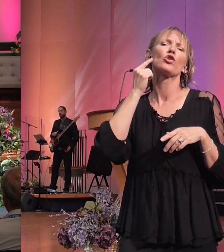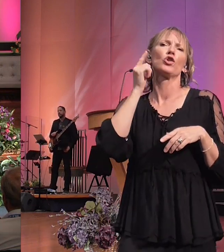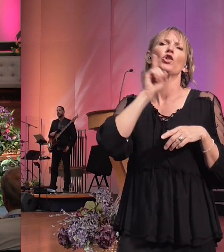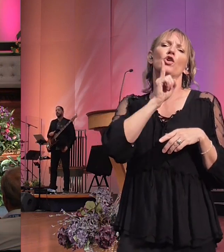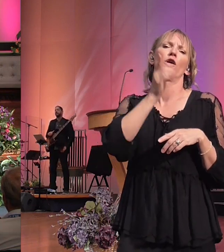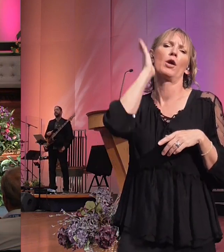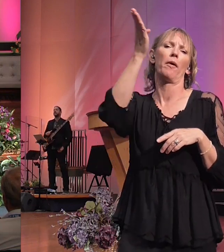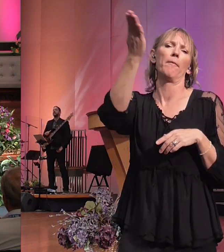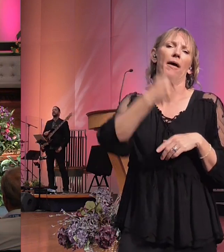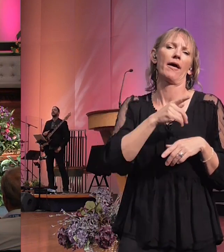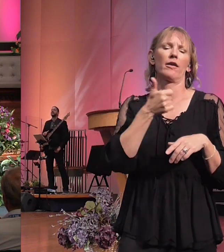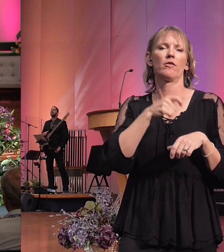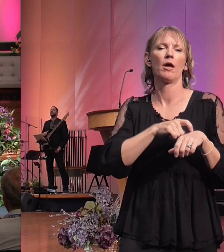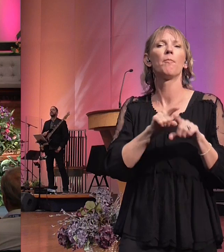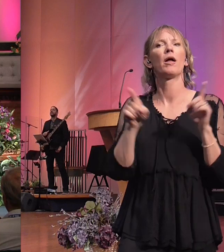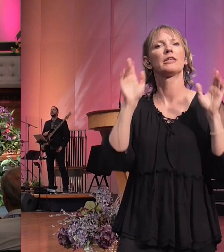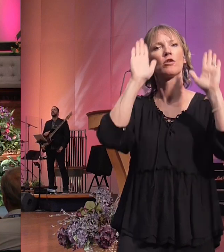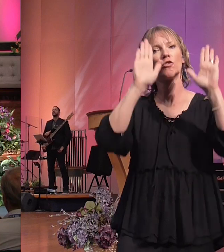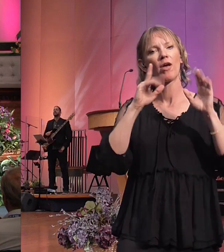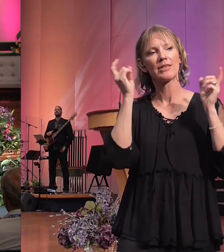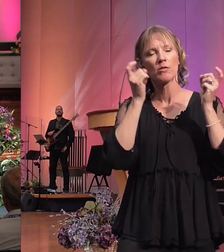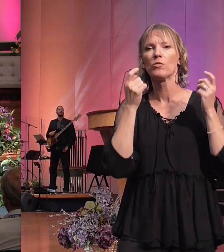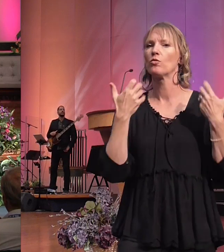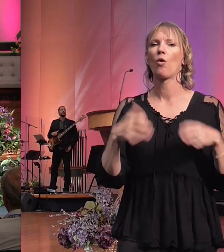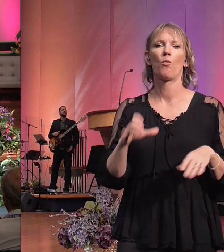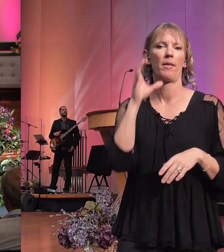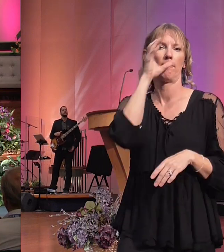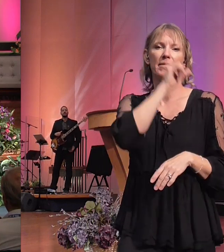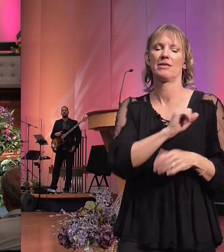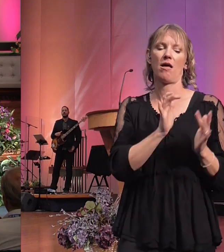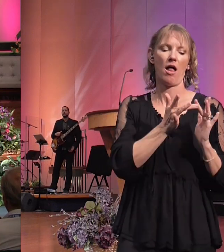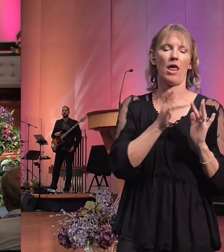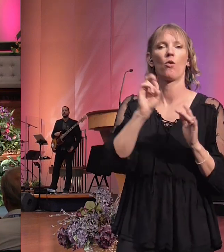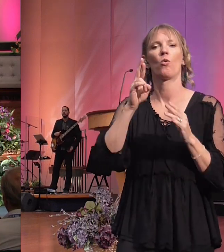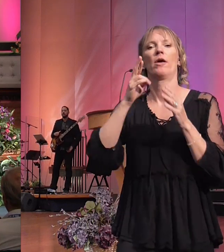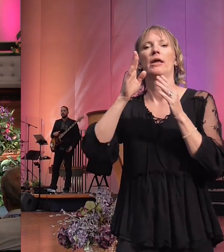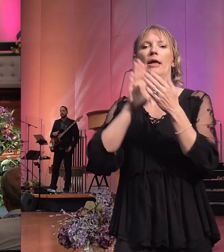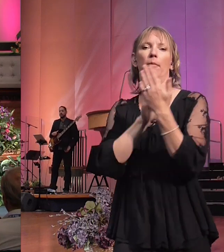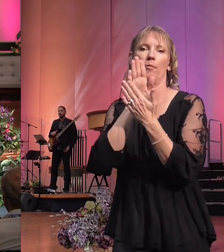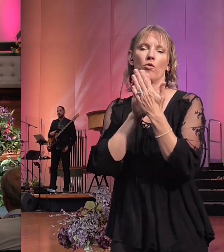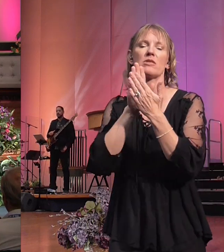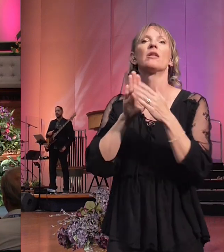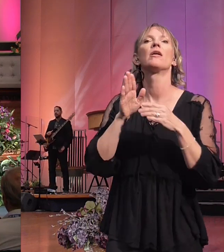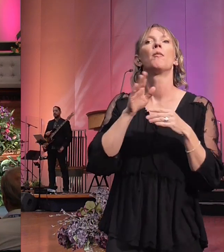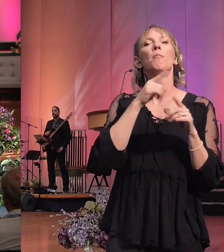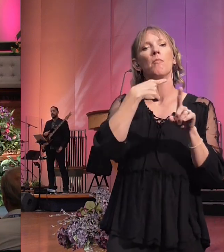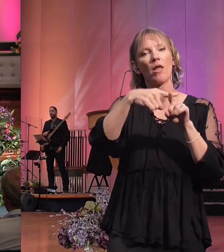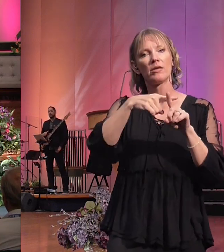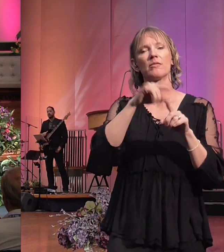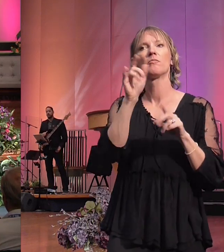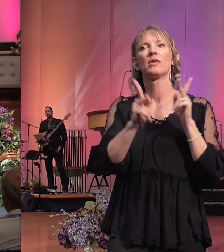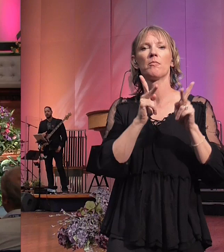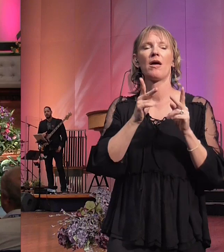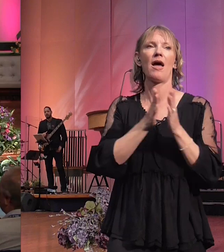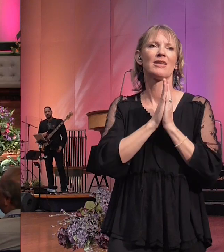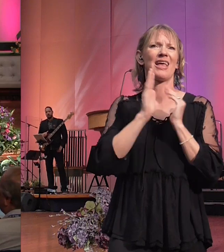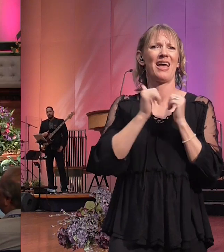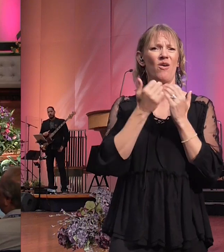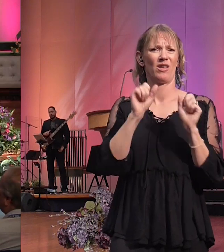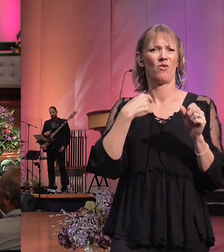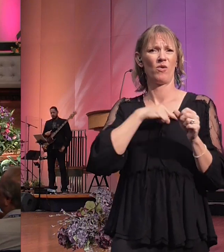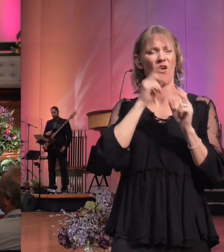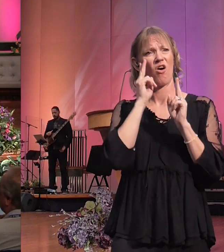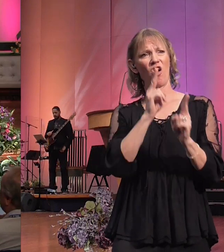time. But it's a great celebration, so you don't want to miss it online or in person. And people have asked, how can we honor